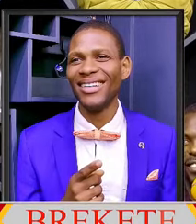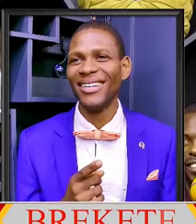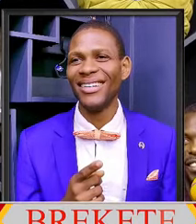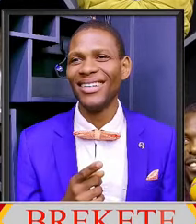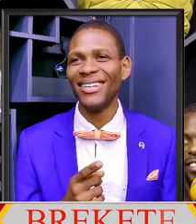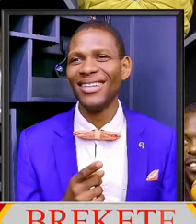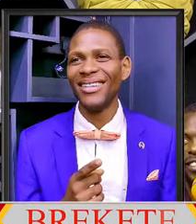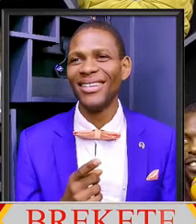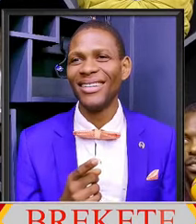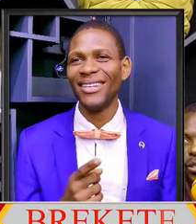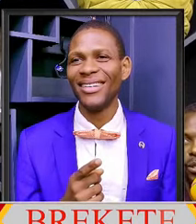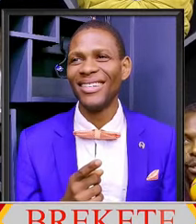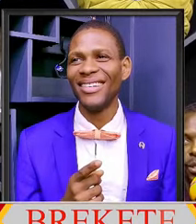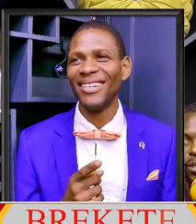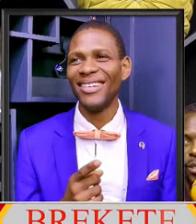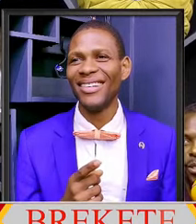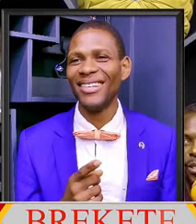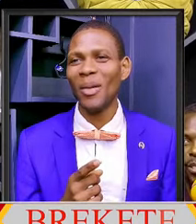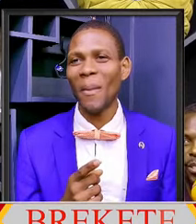Rule number one.